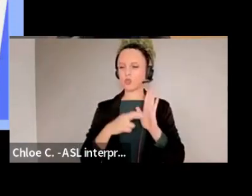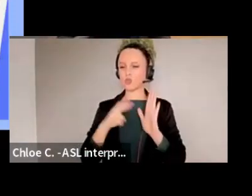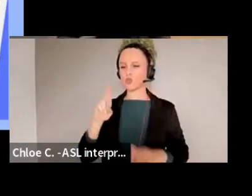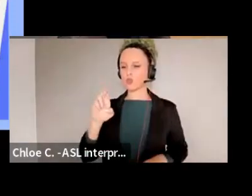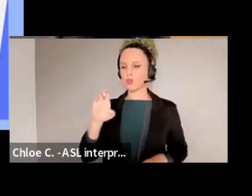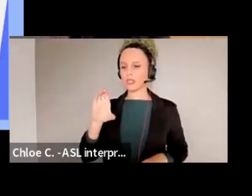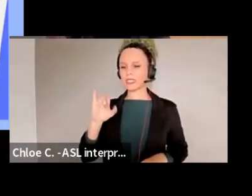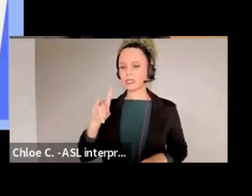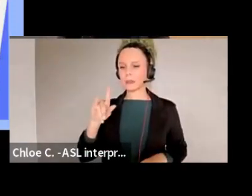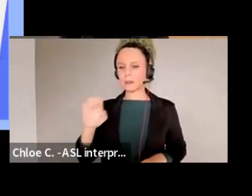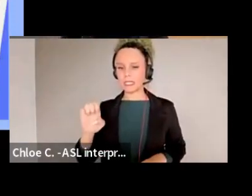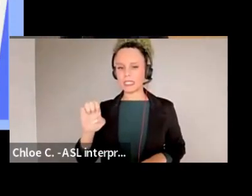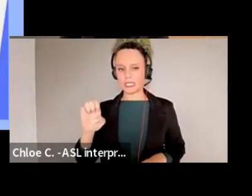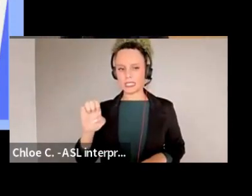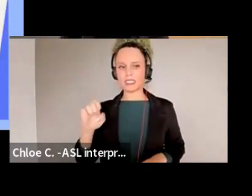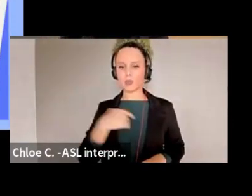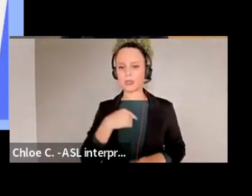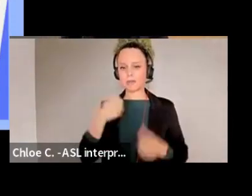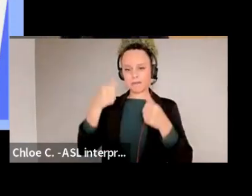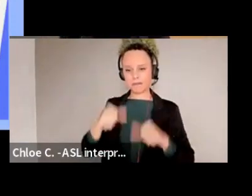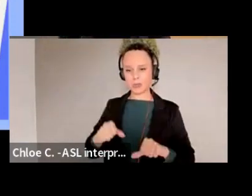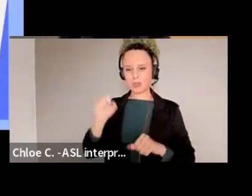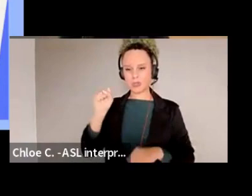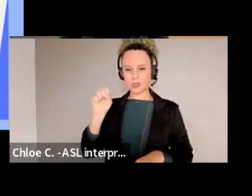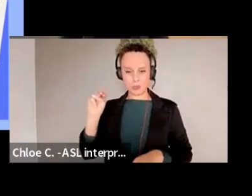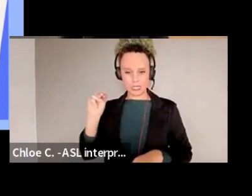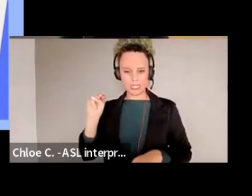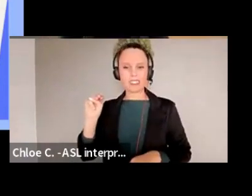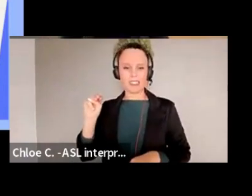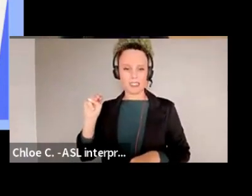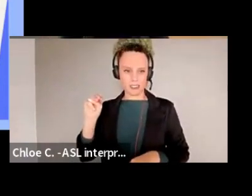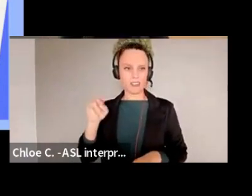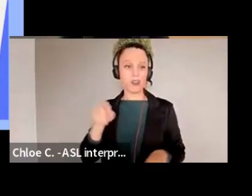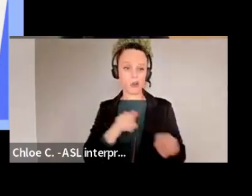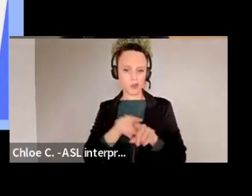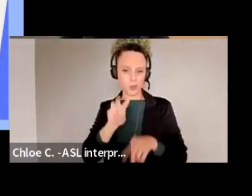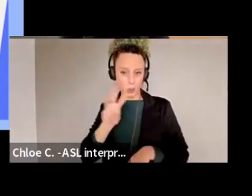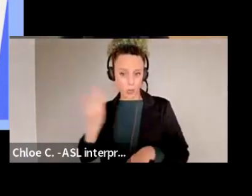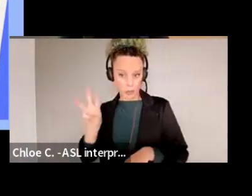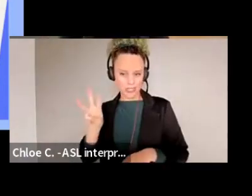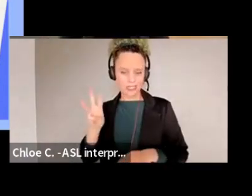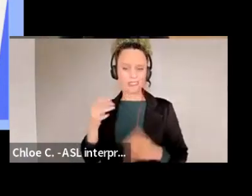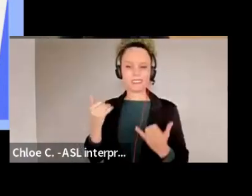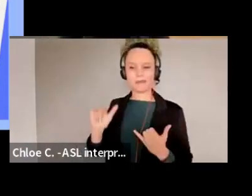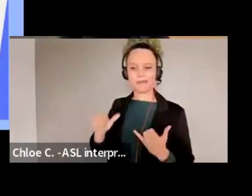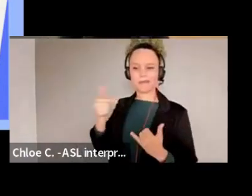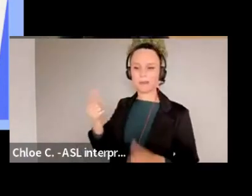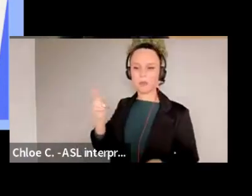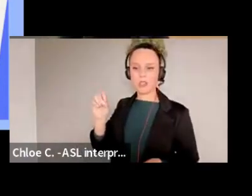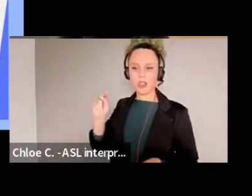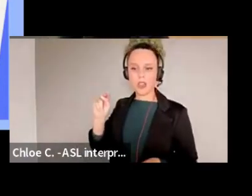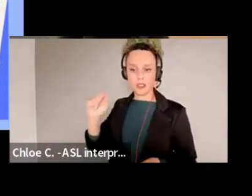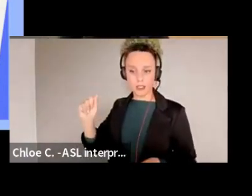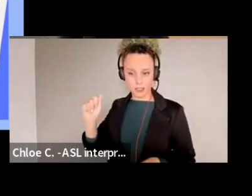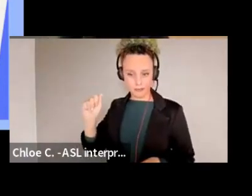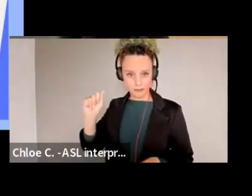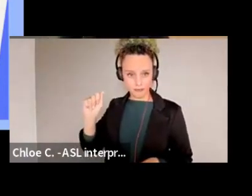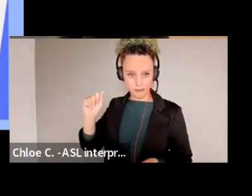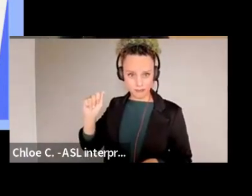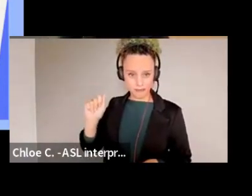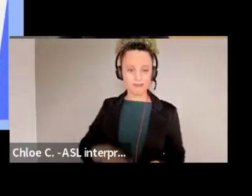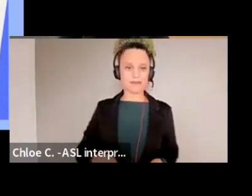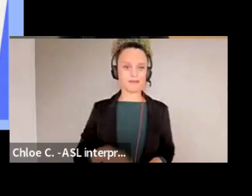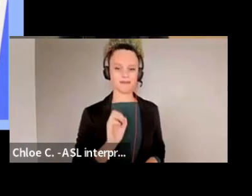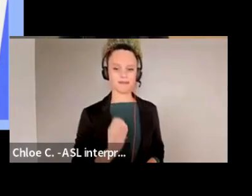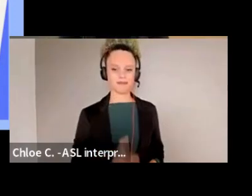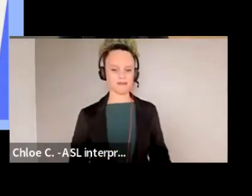screen, there are screenshots of different recipes that Donna has cooked that we've posted on our social media. And again, those recipes can be found on our